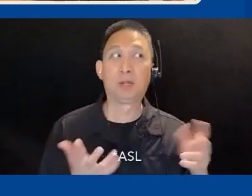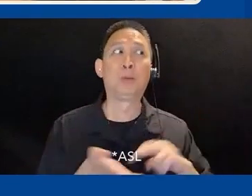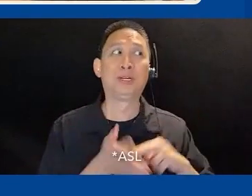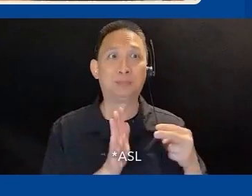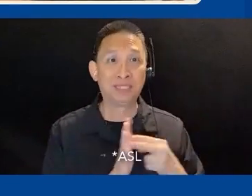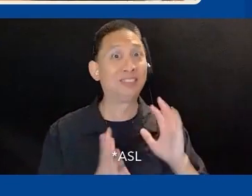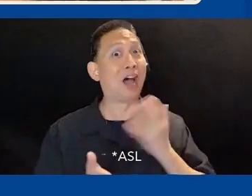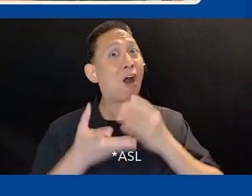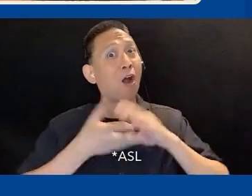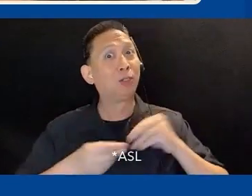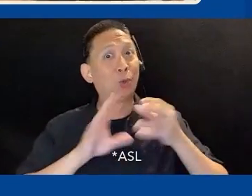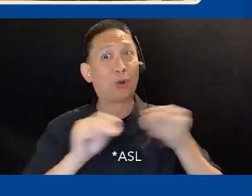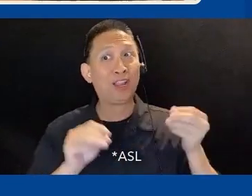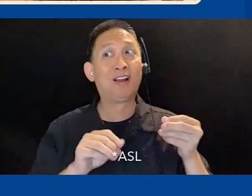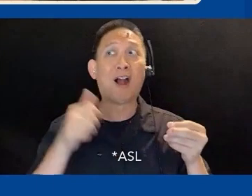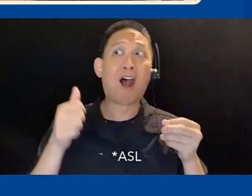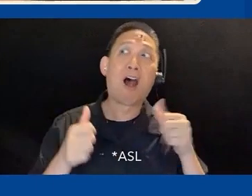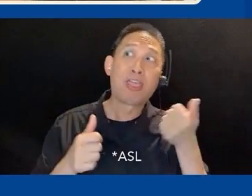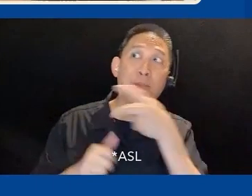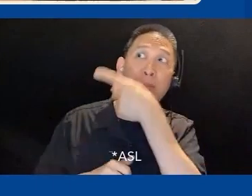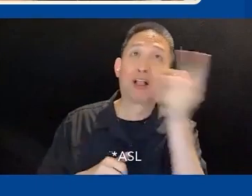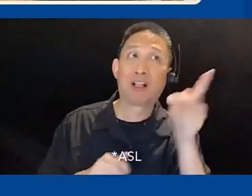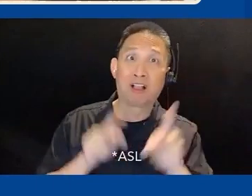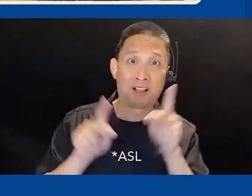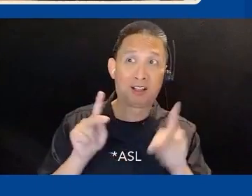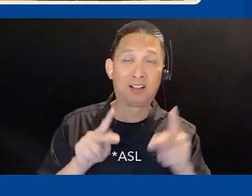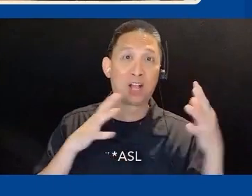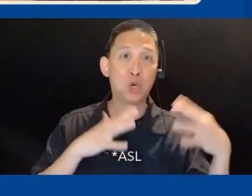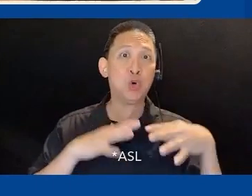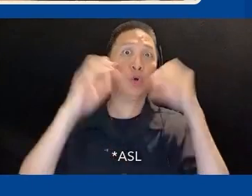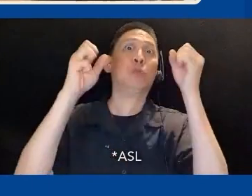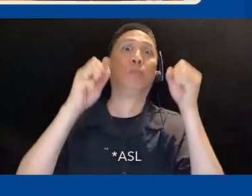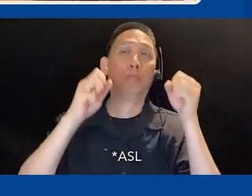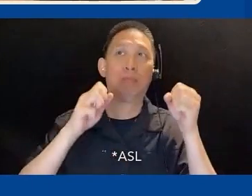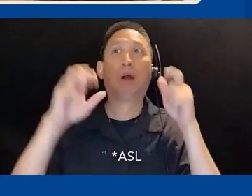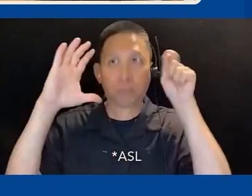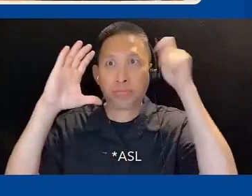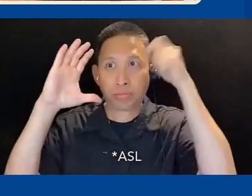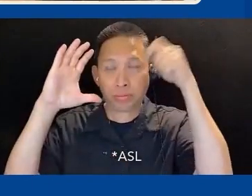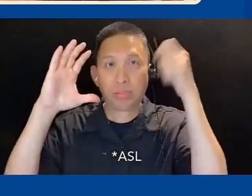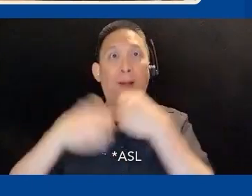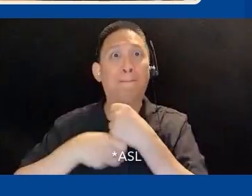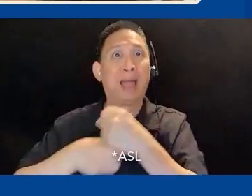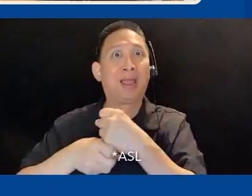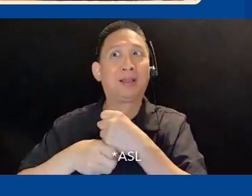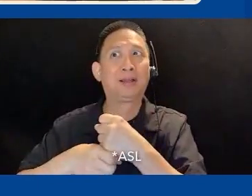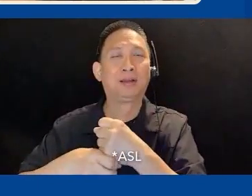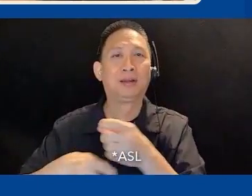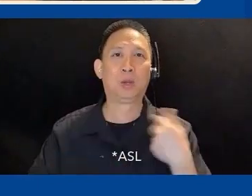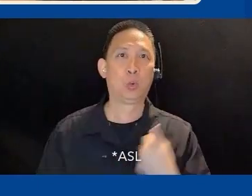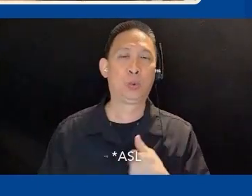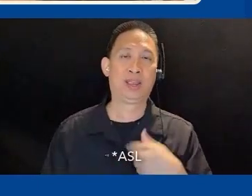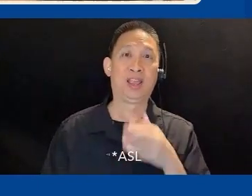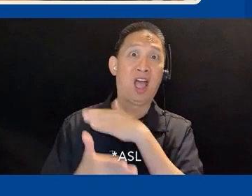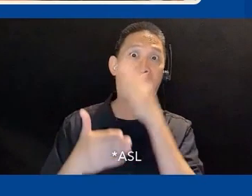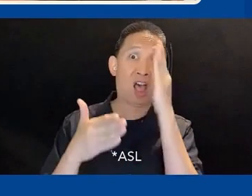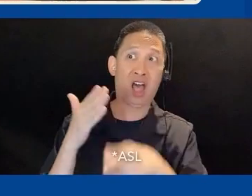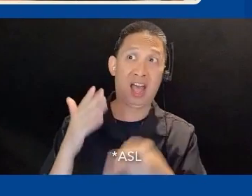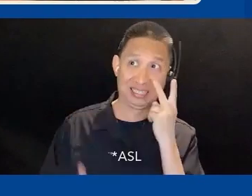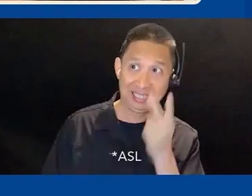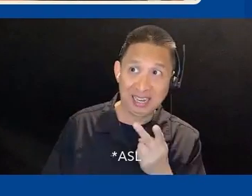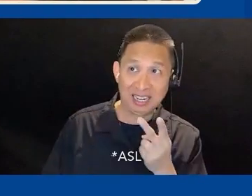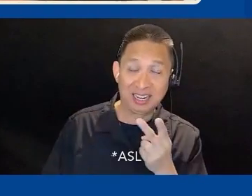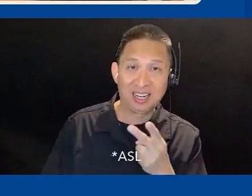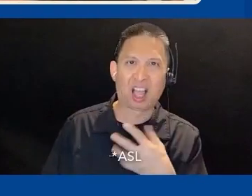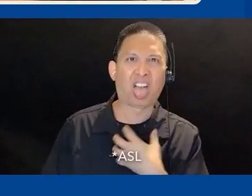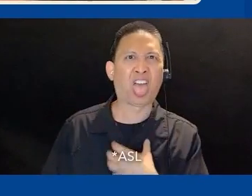not gonna like the results. When, you know, we're not going to like the results of what we see, but we have an opportunity right now, you know, with people